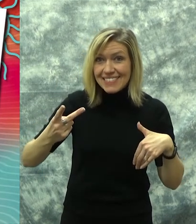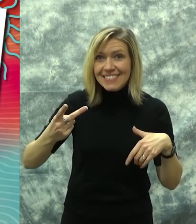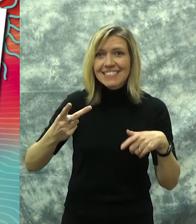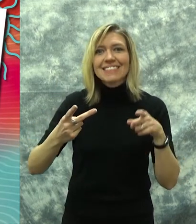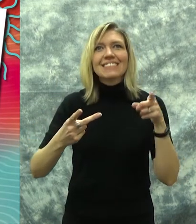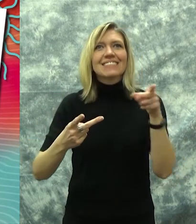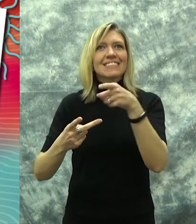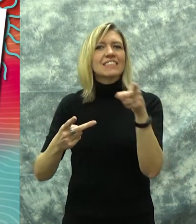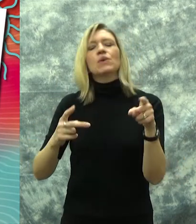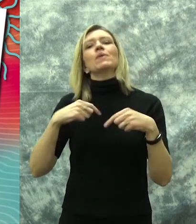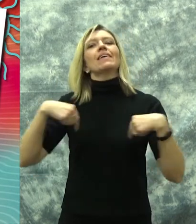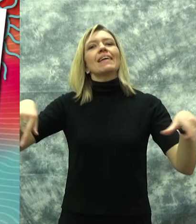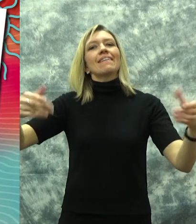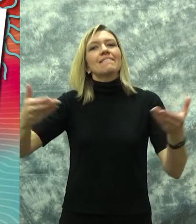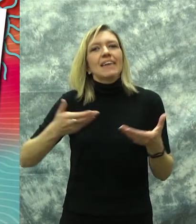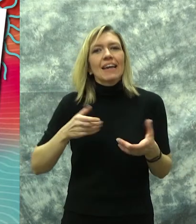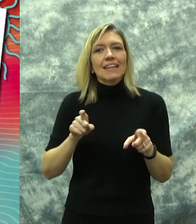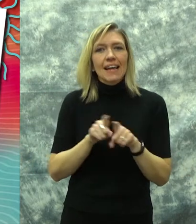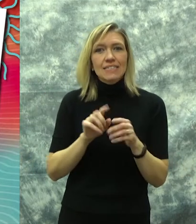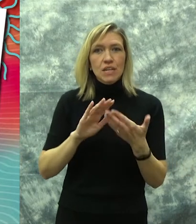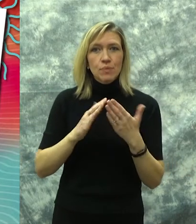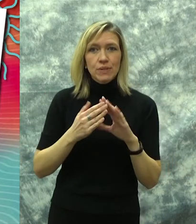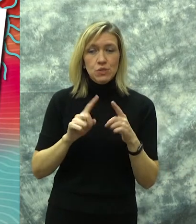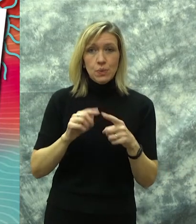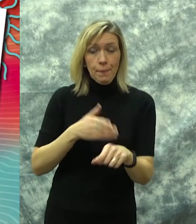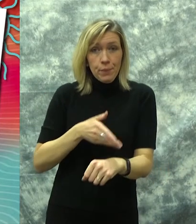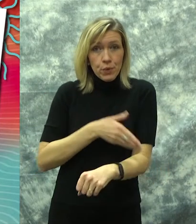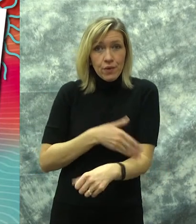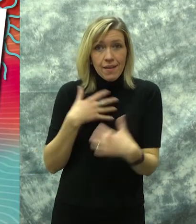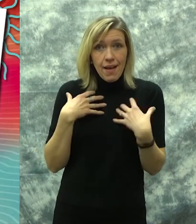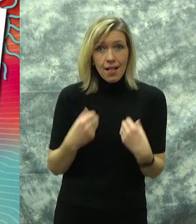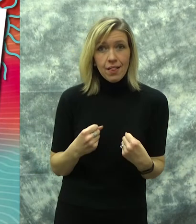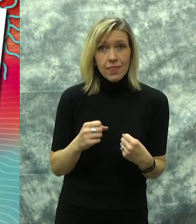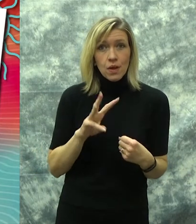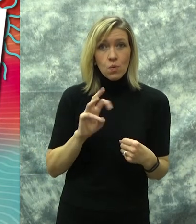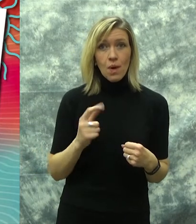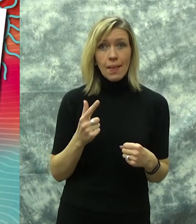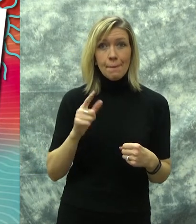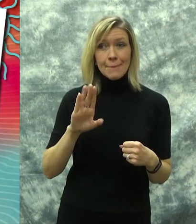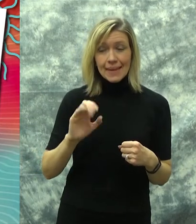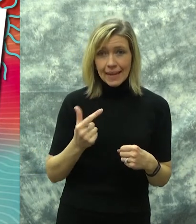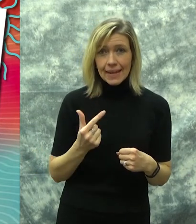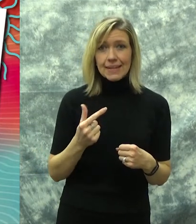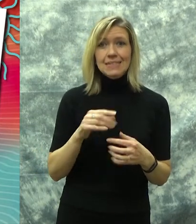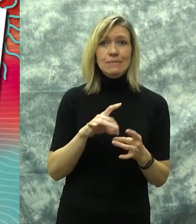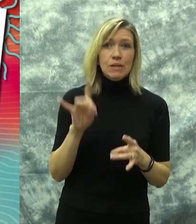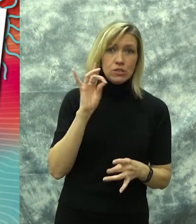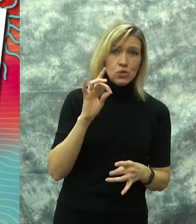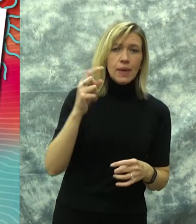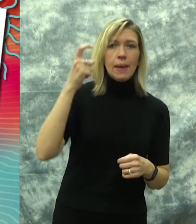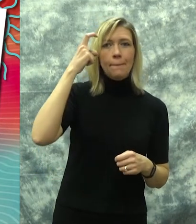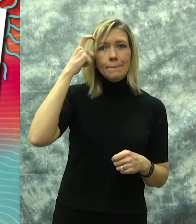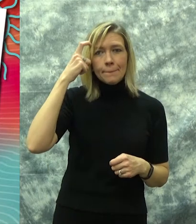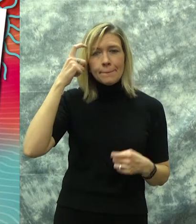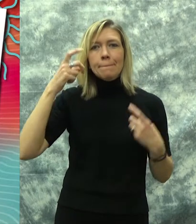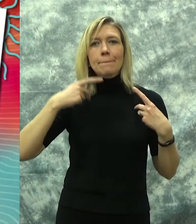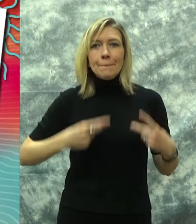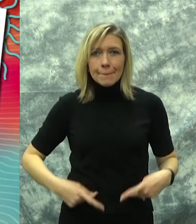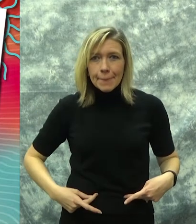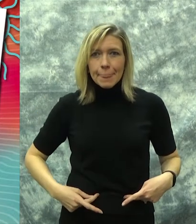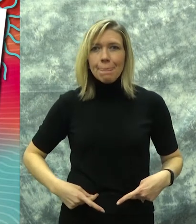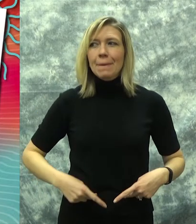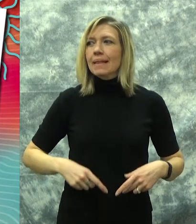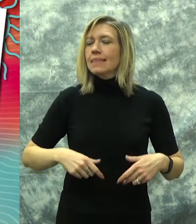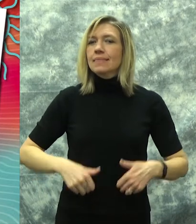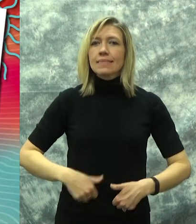as a community to improve our health and well-being spiritually this year, emotionally, psychologically, physically, in our lifestyle, in our